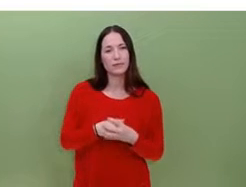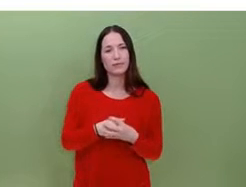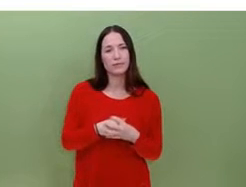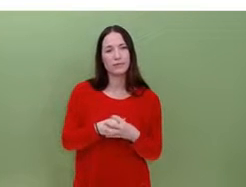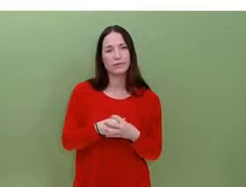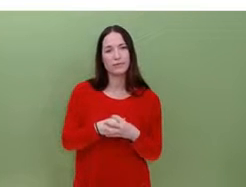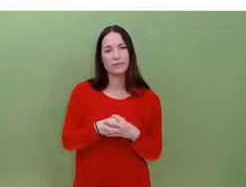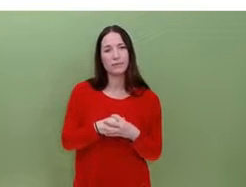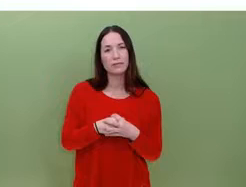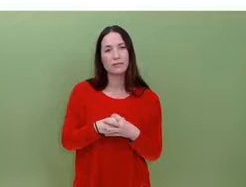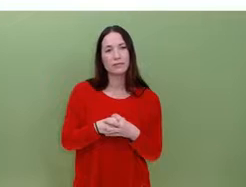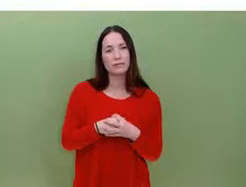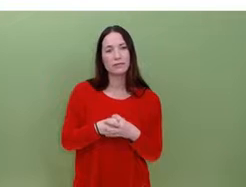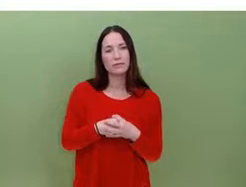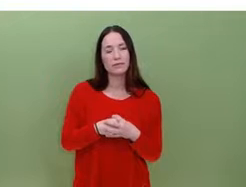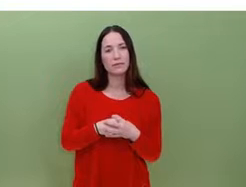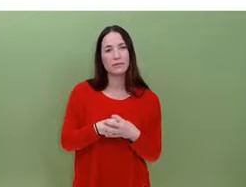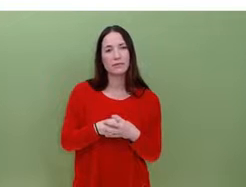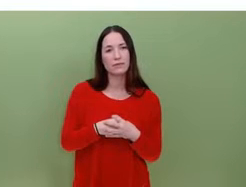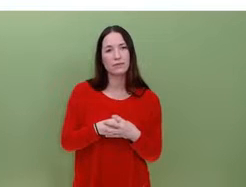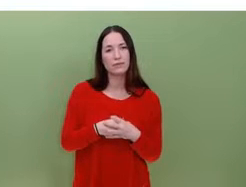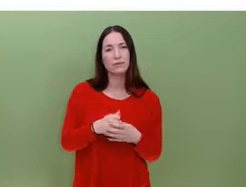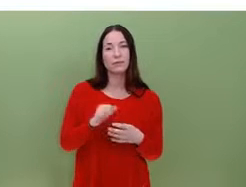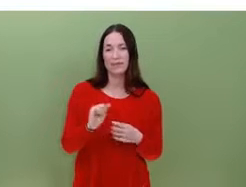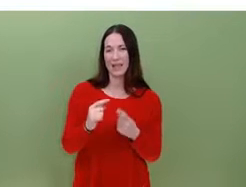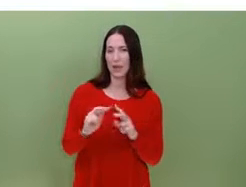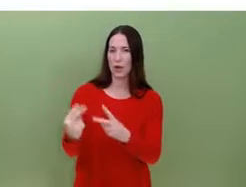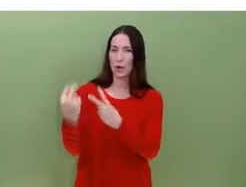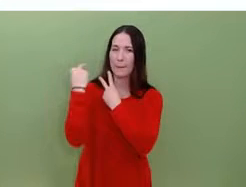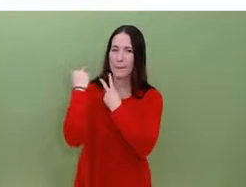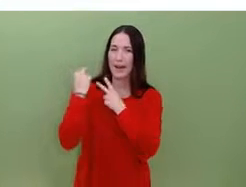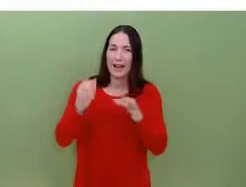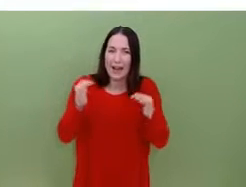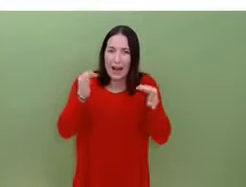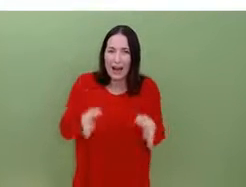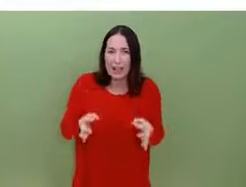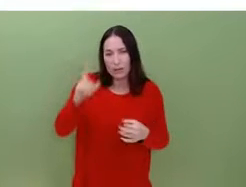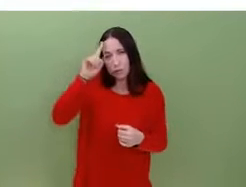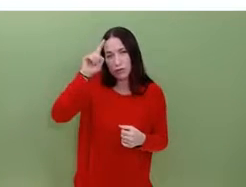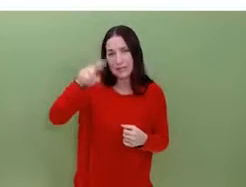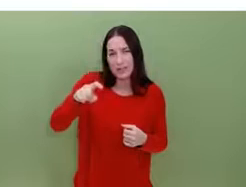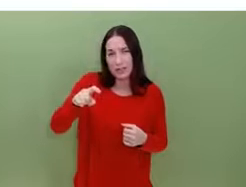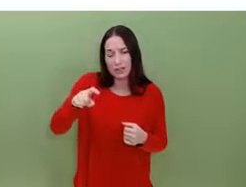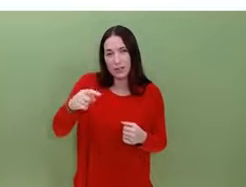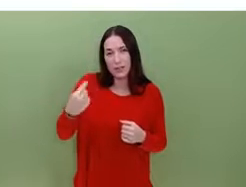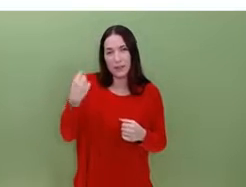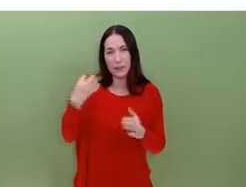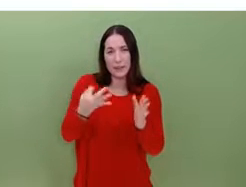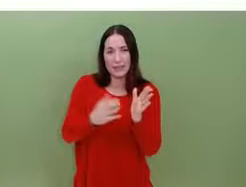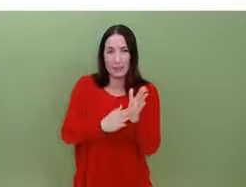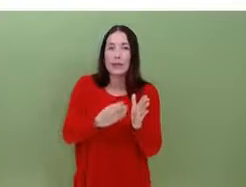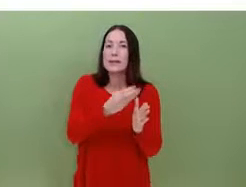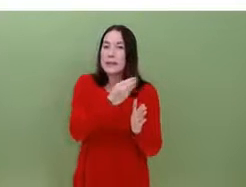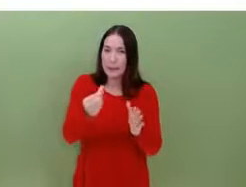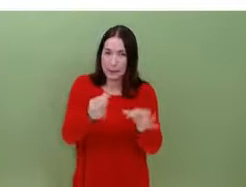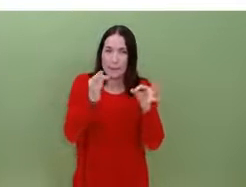actually now look back and say, how accurate were we in our predictions? And it's kind of a curate's egg. In some things we were accurate, some things we